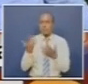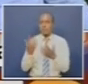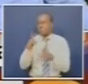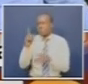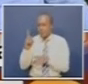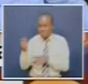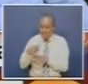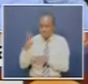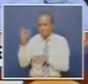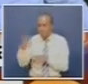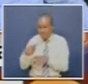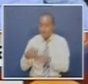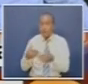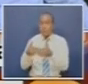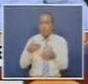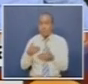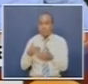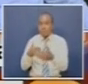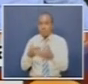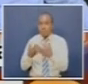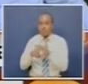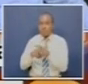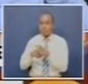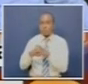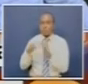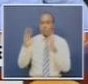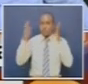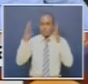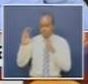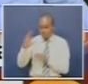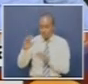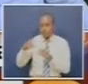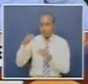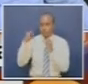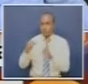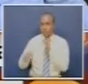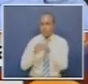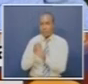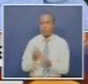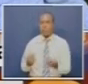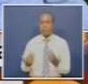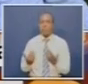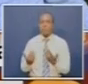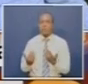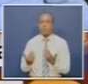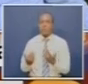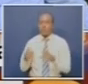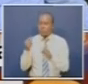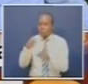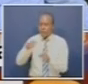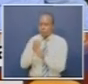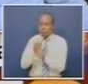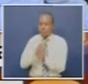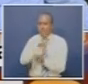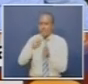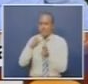for the next two months, before we could go into Christmas and into the new year, we up the crescendo. And therefore, we are doing exactly what everybody